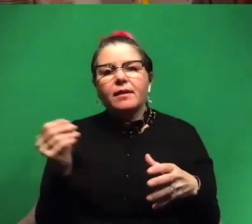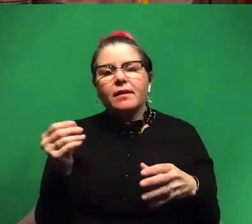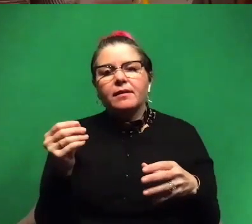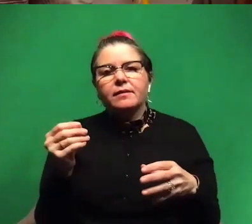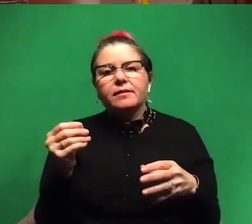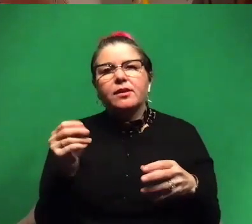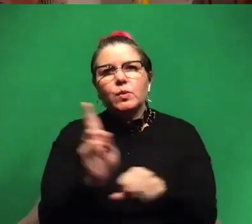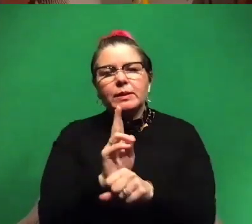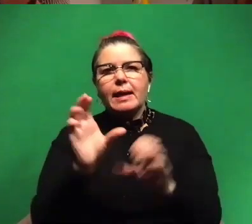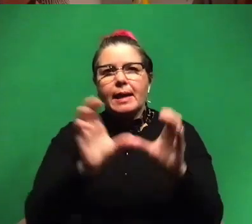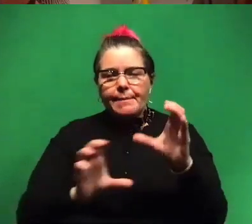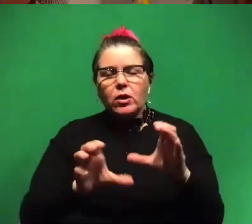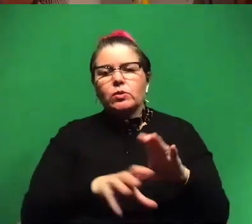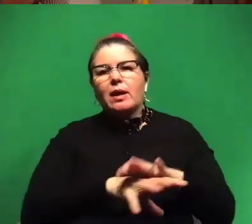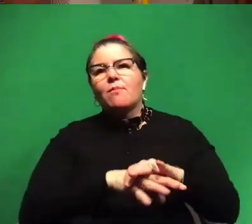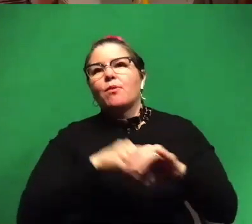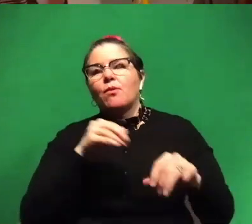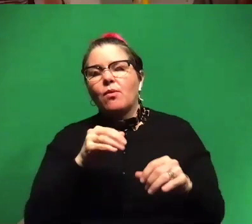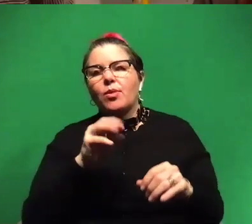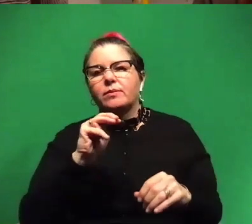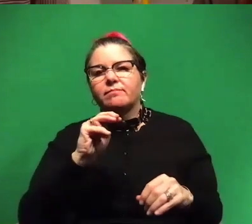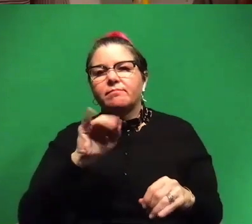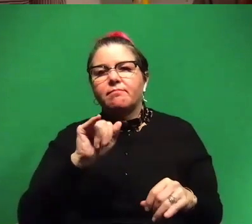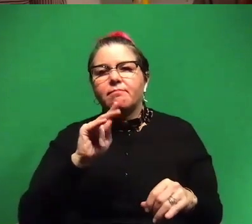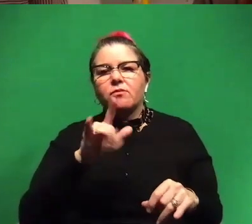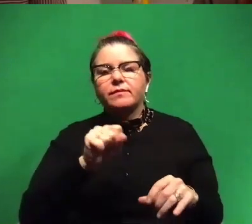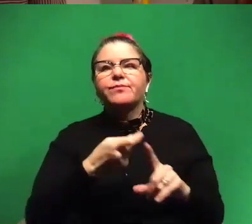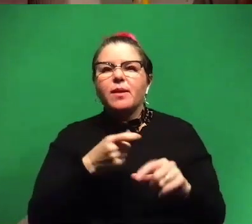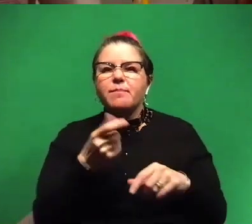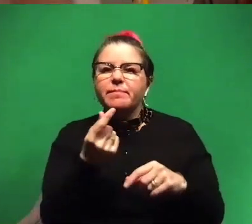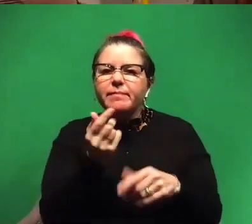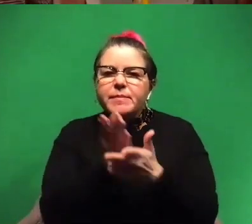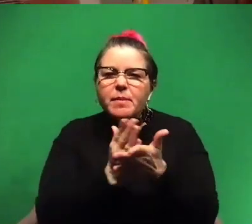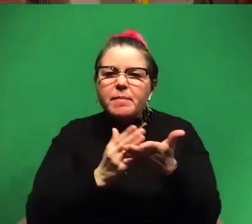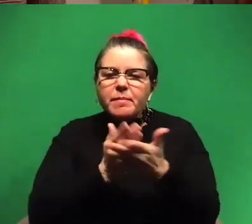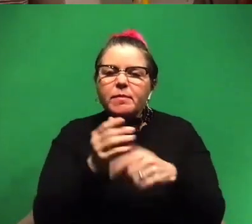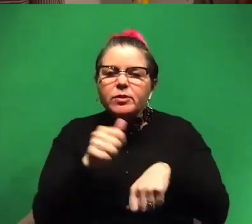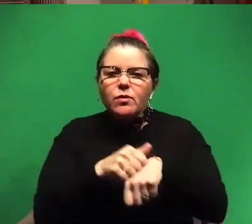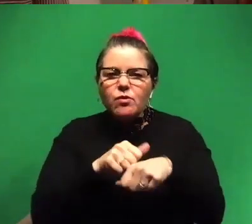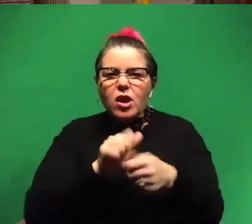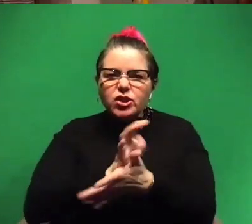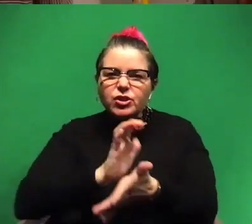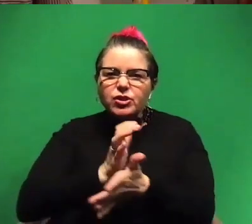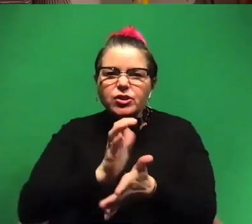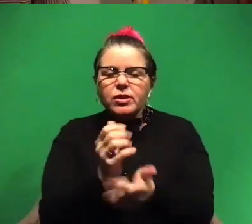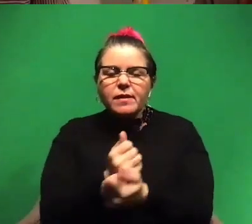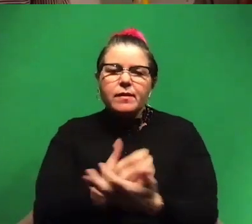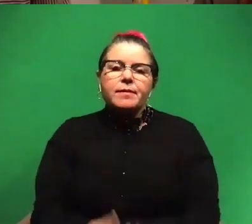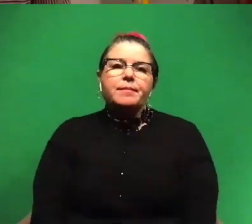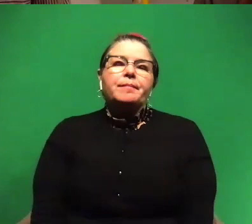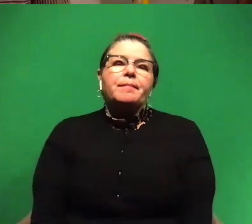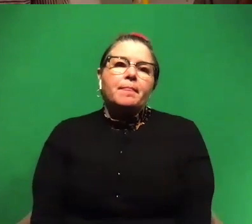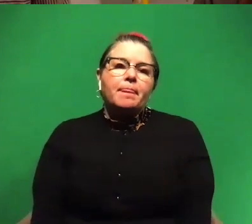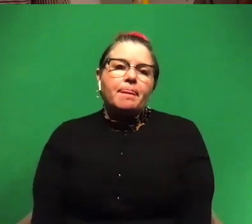using chemicals to pull the minerals out of those little pieces of rock and smashing everything up. So